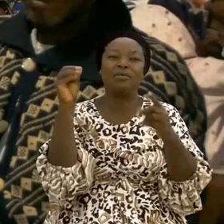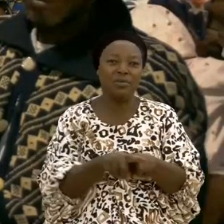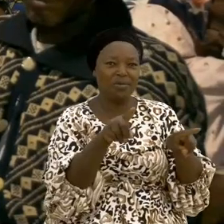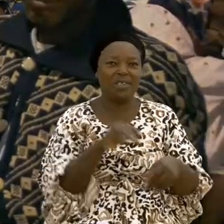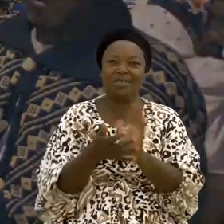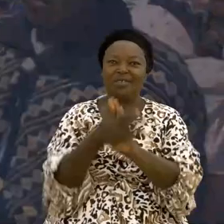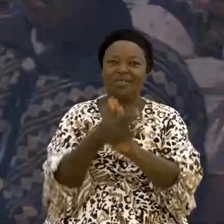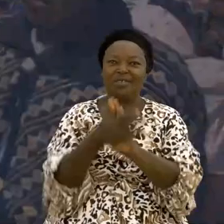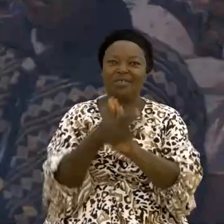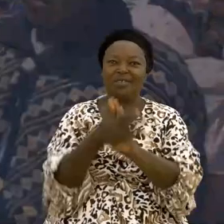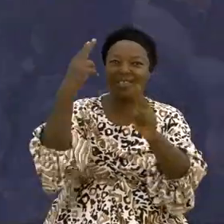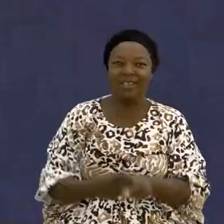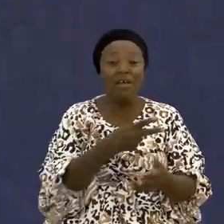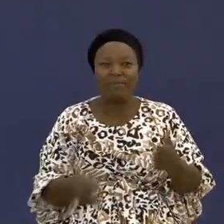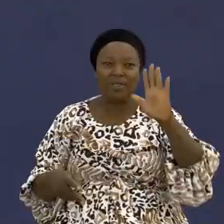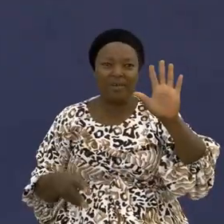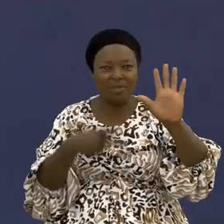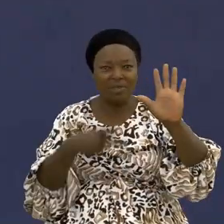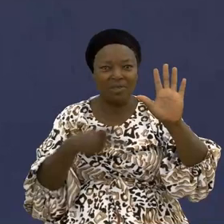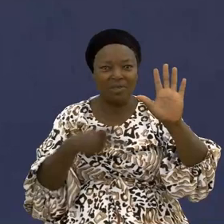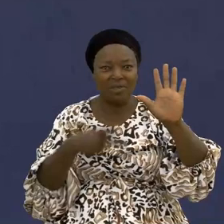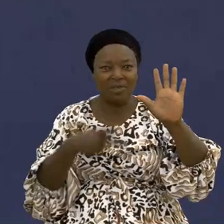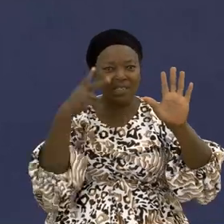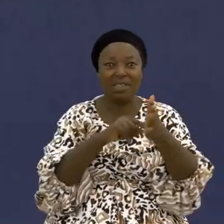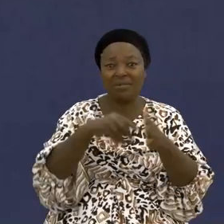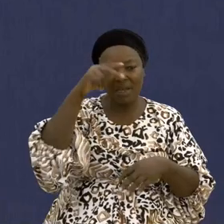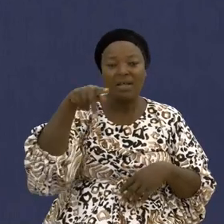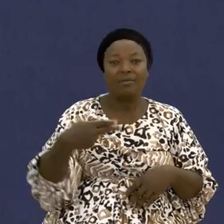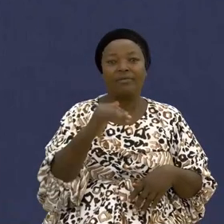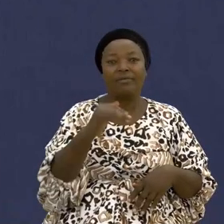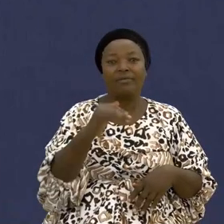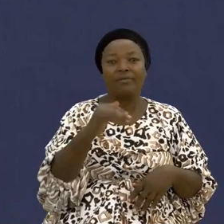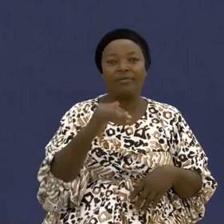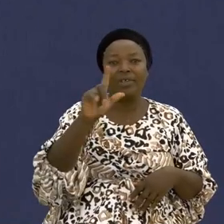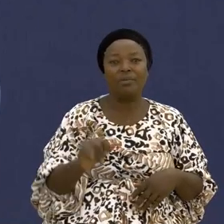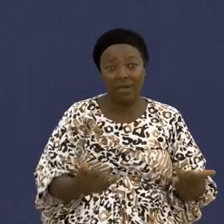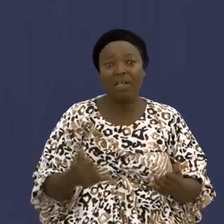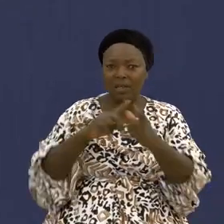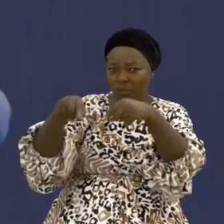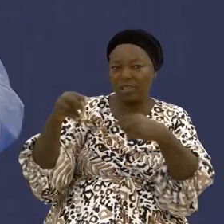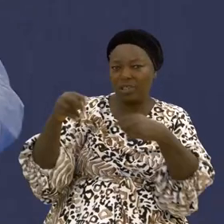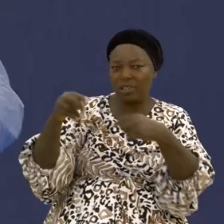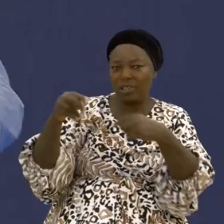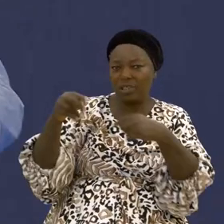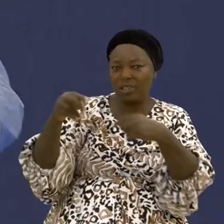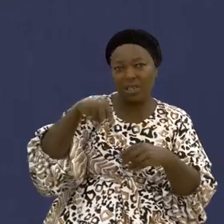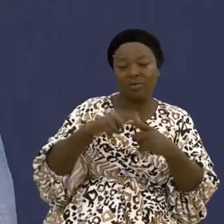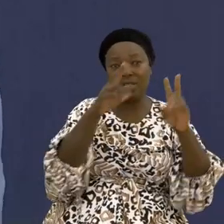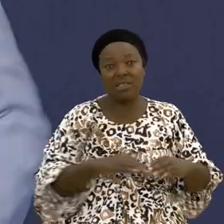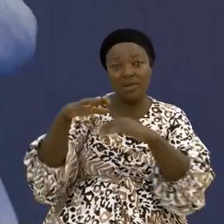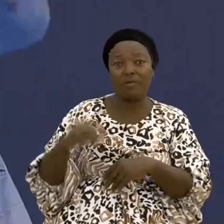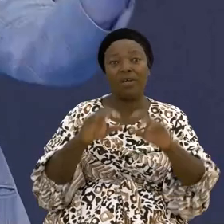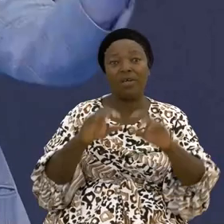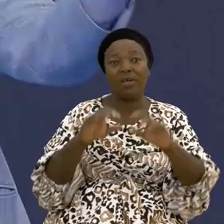verse 5. Here is Philip now. Then Philip went down to the city of Samaria and preached Christ